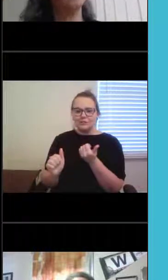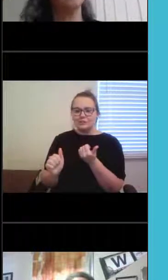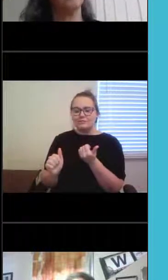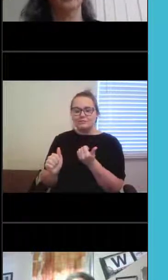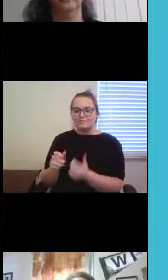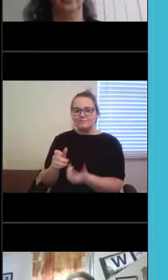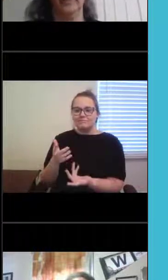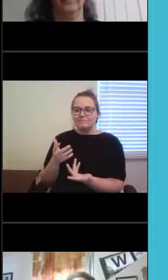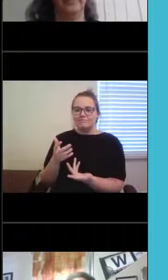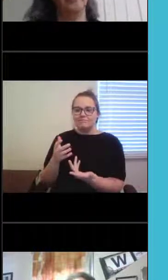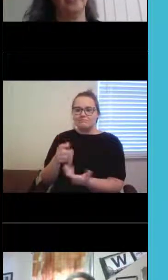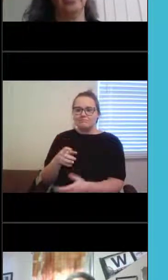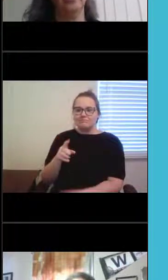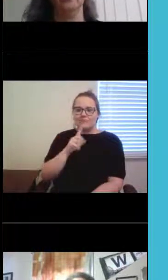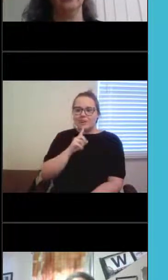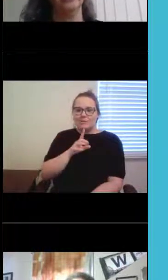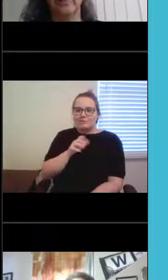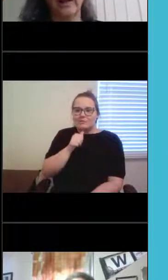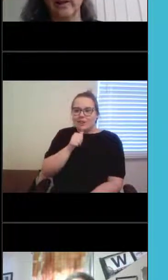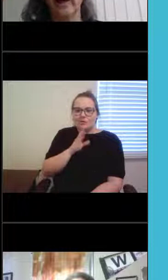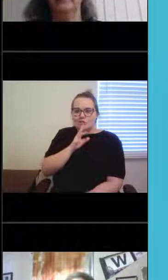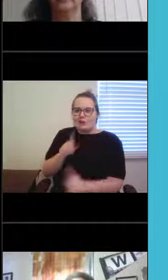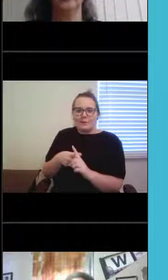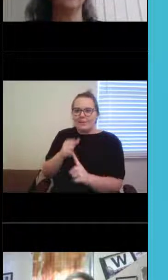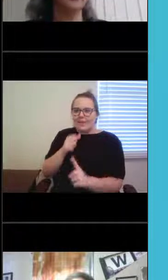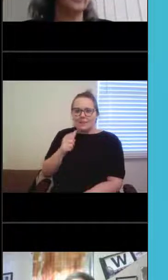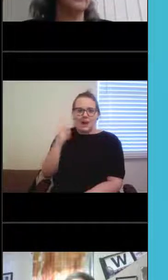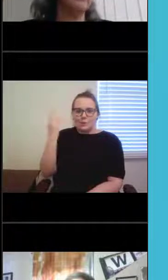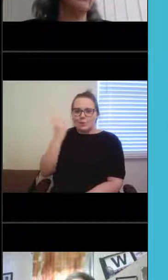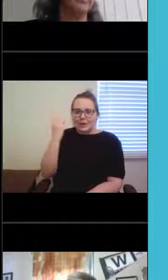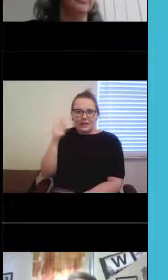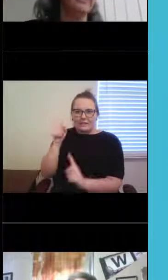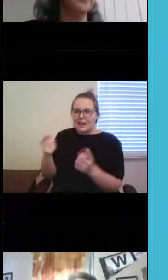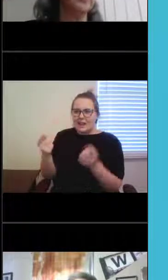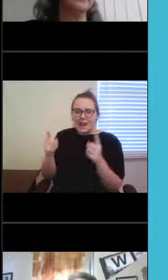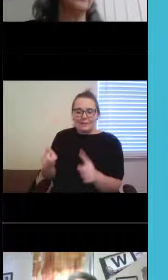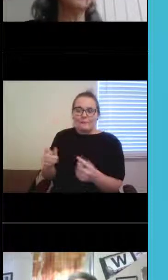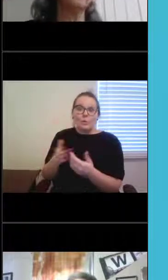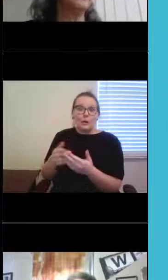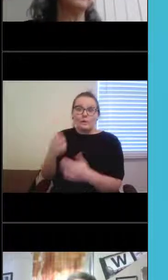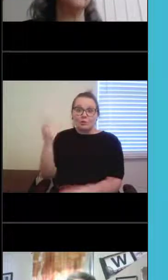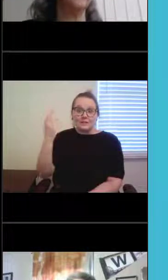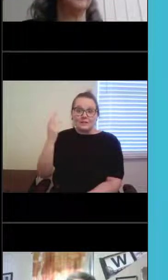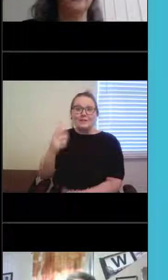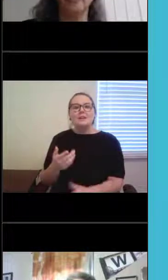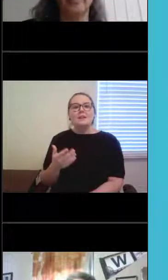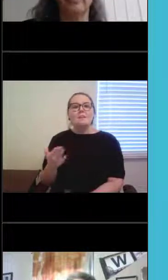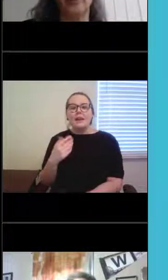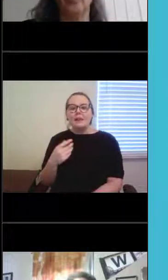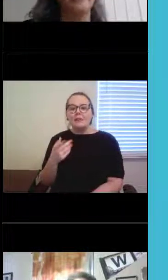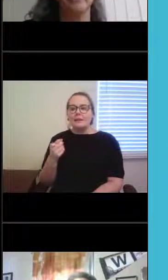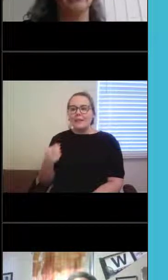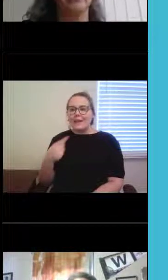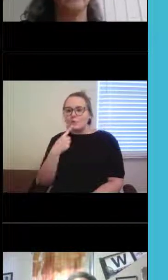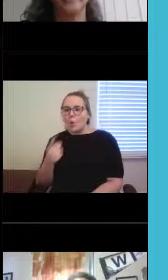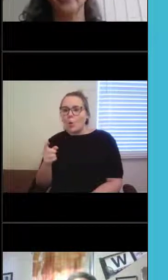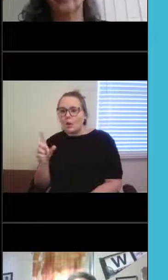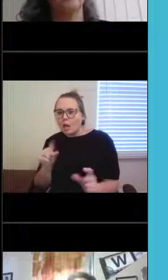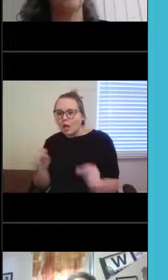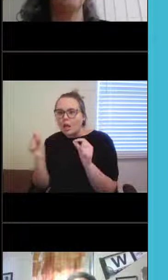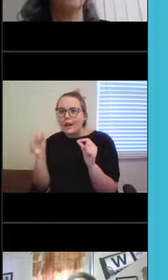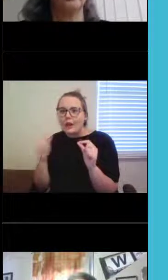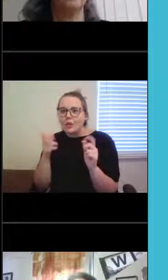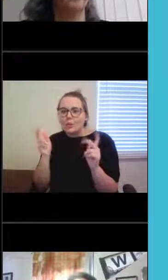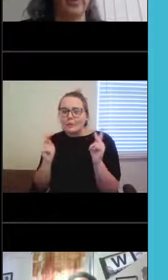So they weren't talking about that, or maybe didn't realize that for whatever reason. Examples of this could be telling other people, but without the